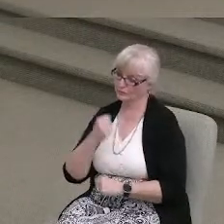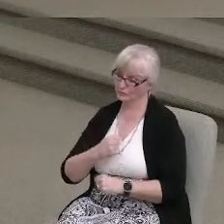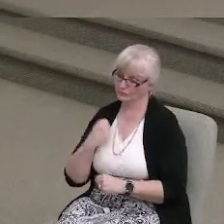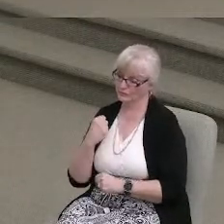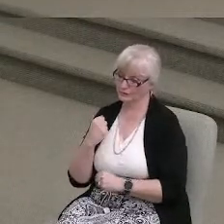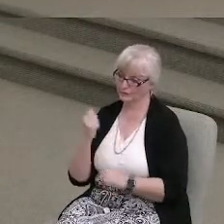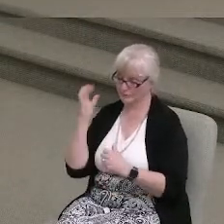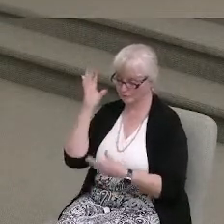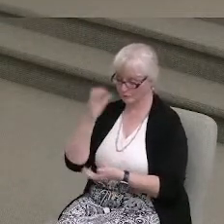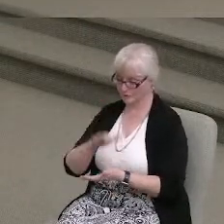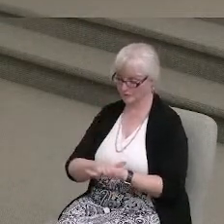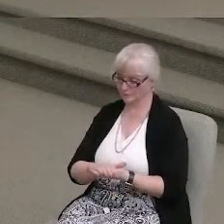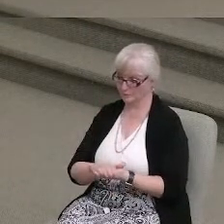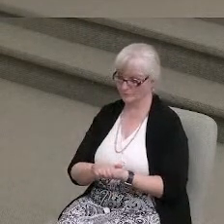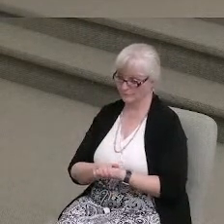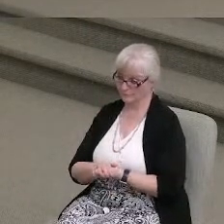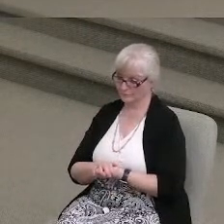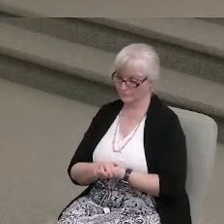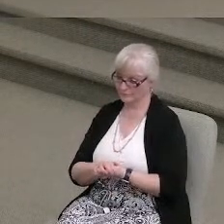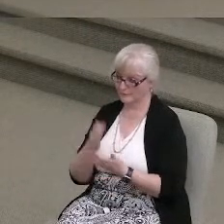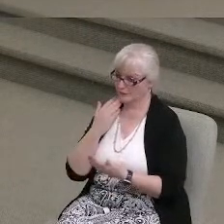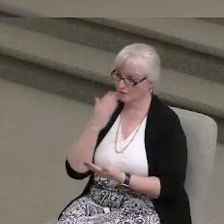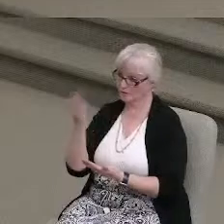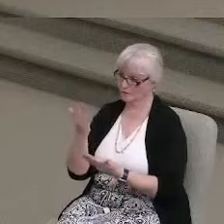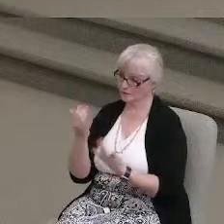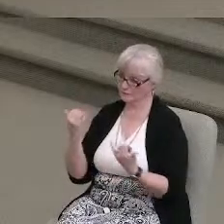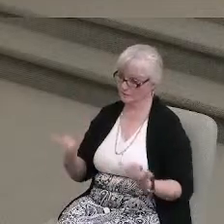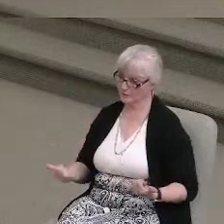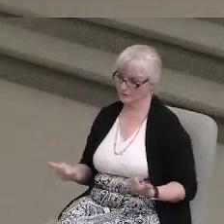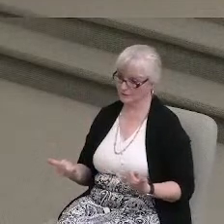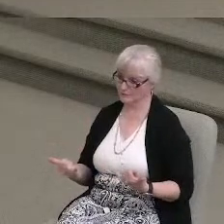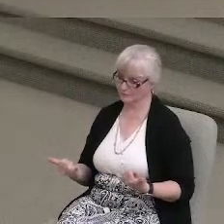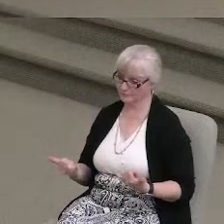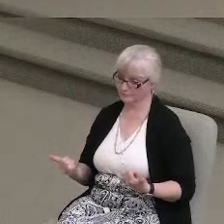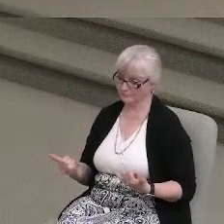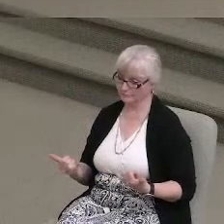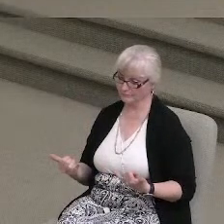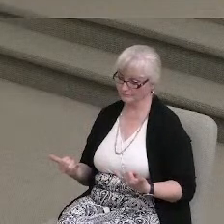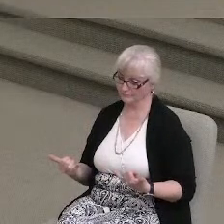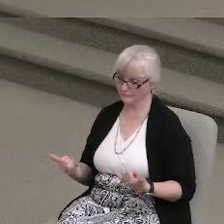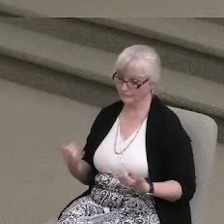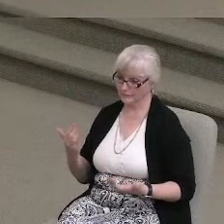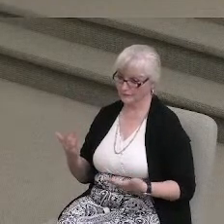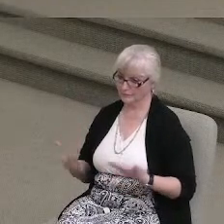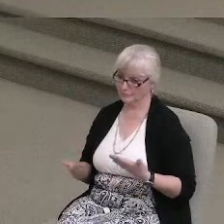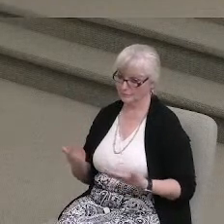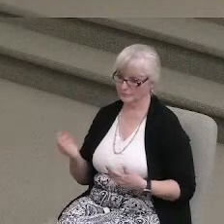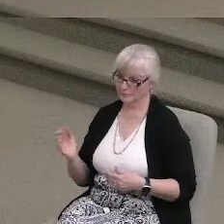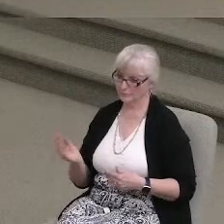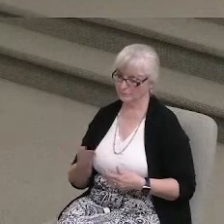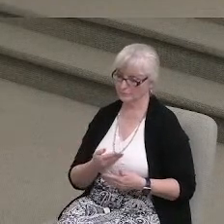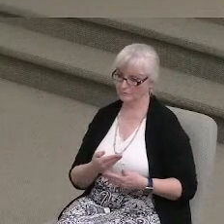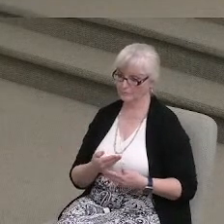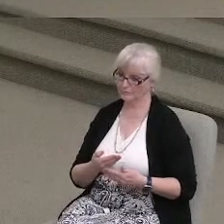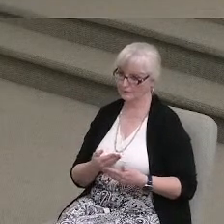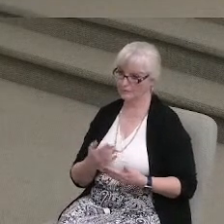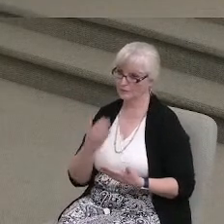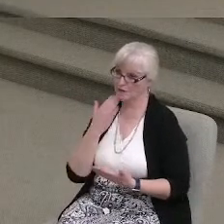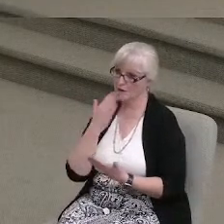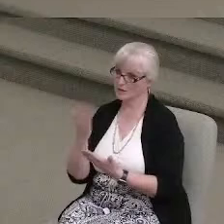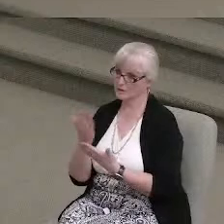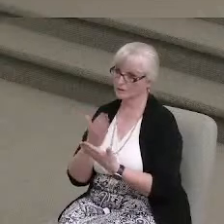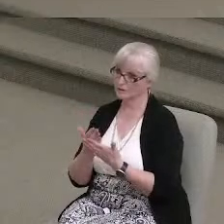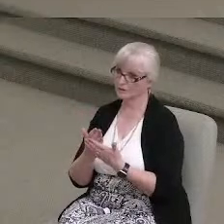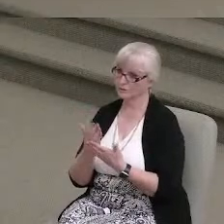Lord, thank you for today. May you be edified in everything that comes forward. And may we walk in a way that shows people